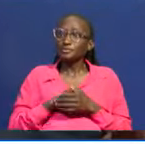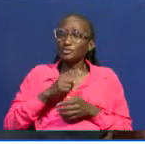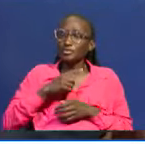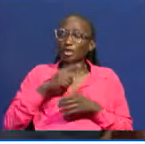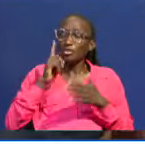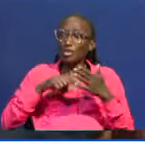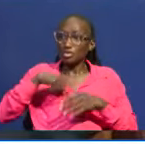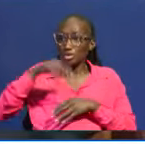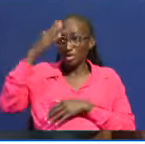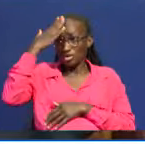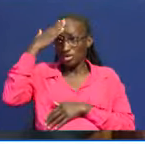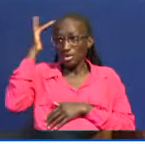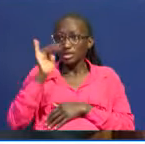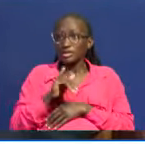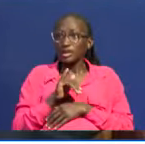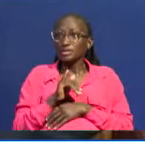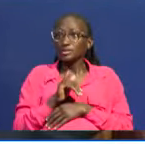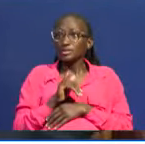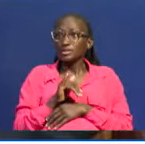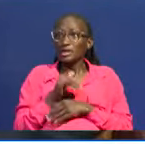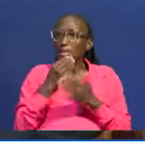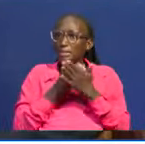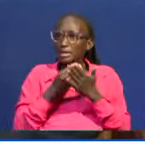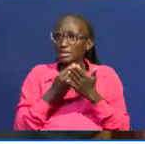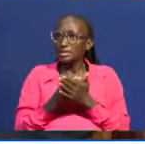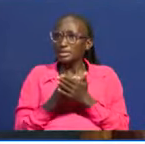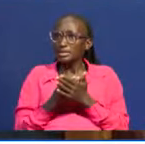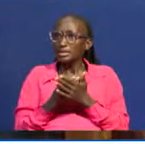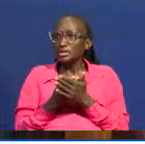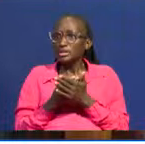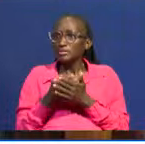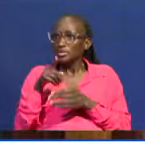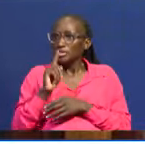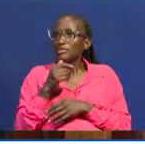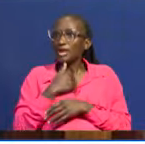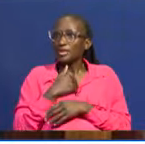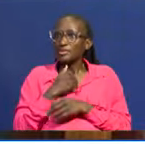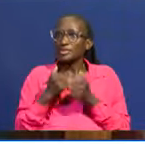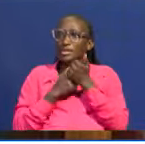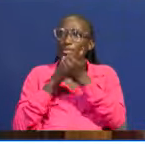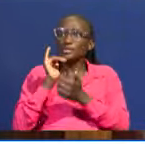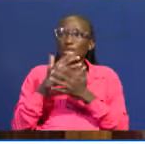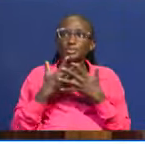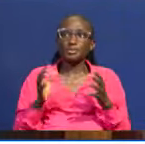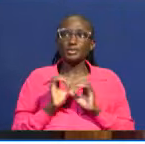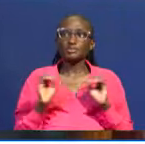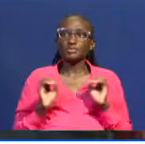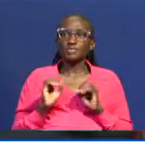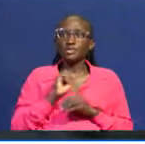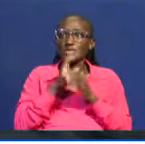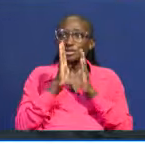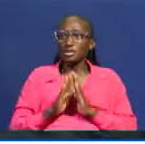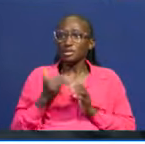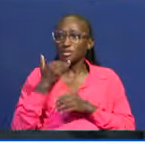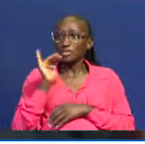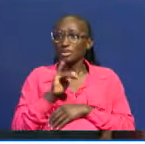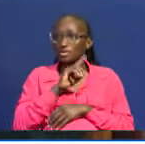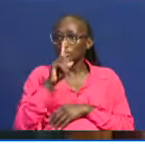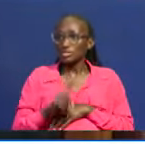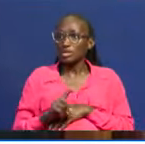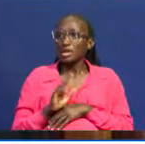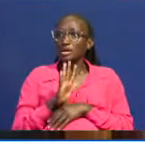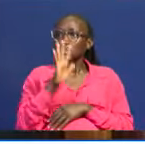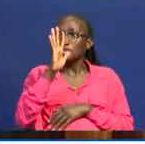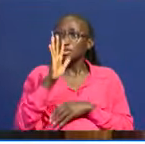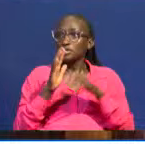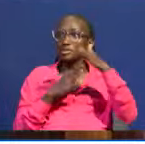we know, his legitimate sources of income do not support that income. Senator Kinyua, thank you for the question. Treetop